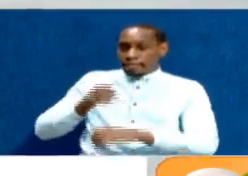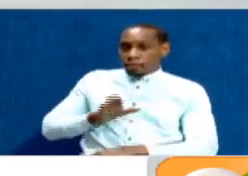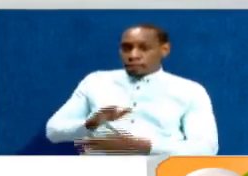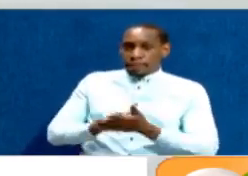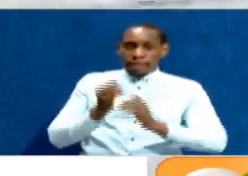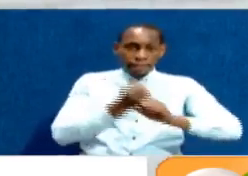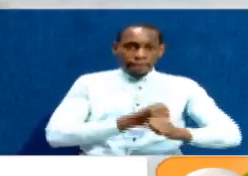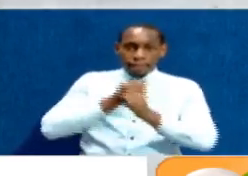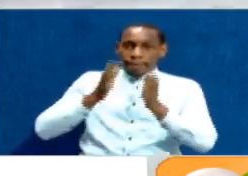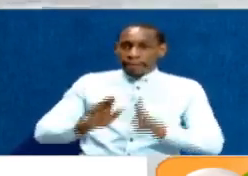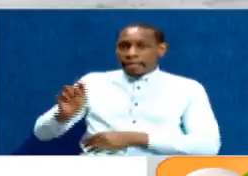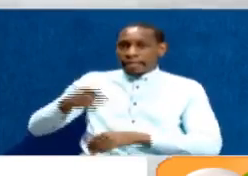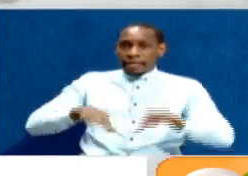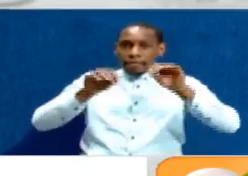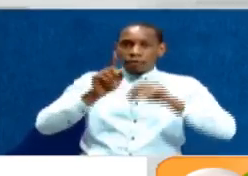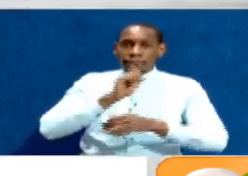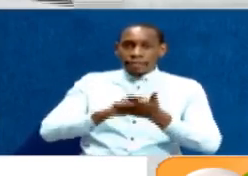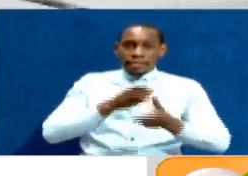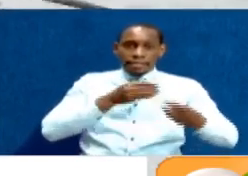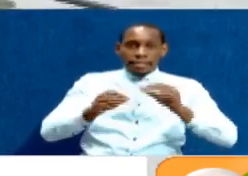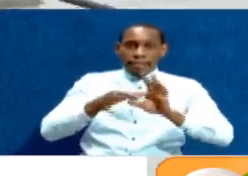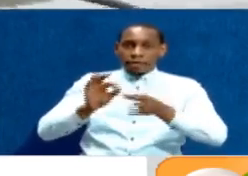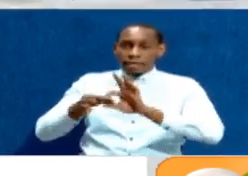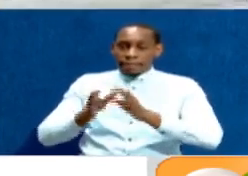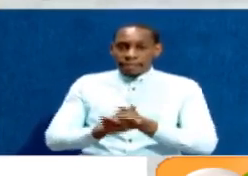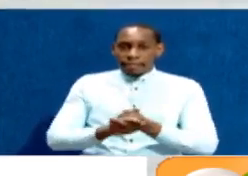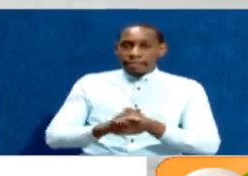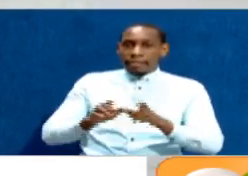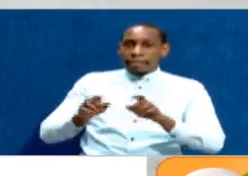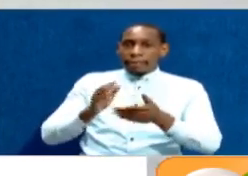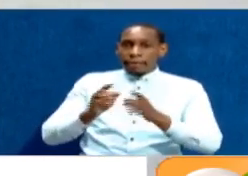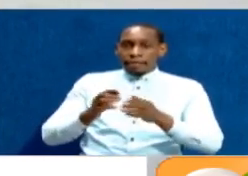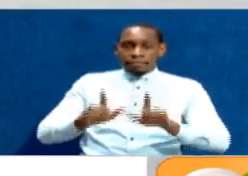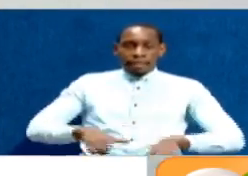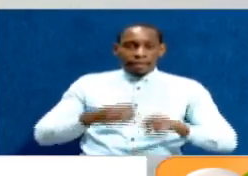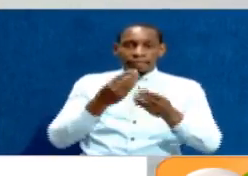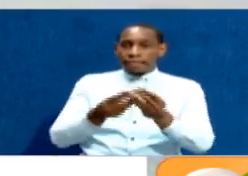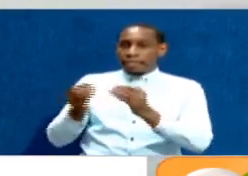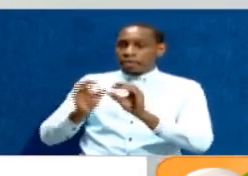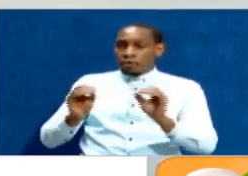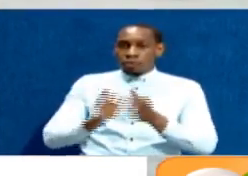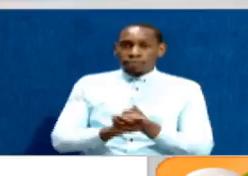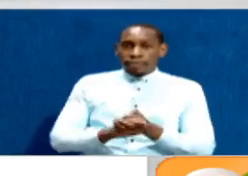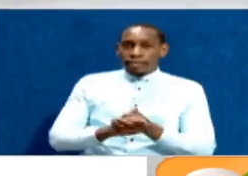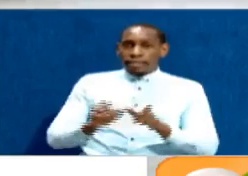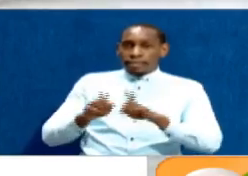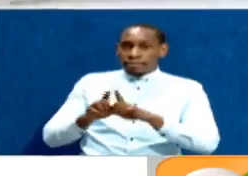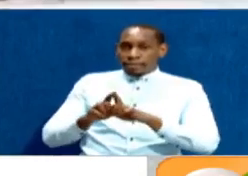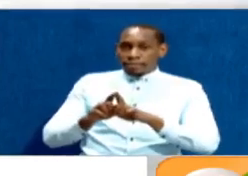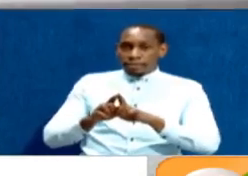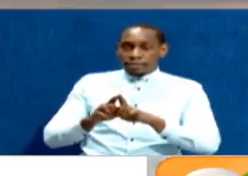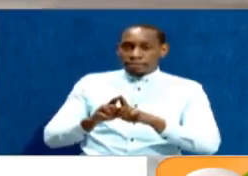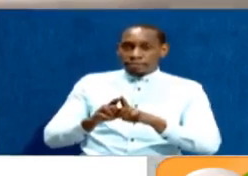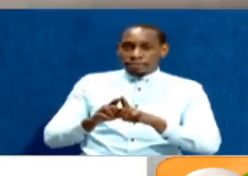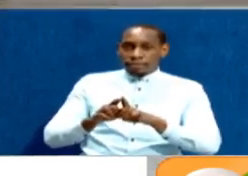female pararower from Kenya to qualify for the Paralympic Games. The journey, however, hasn't been easy. As she says, she was abandoned a few days